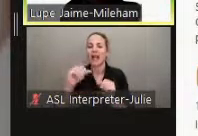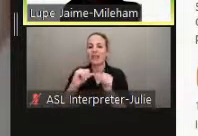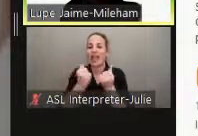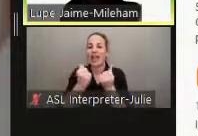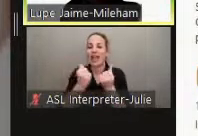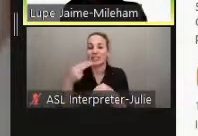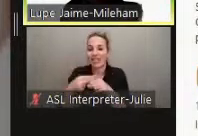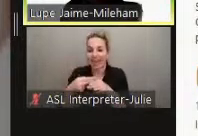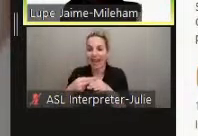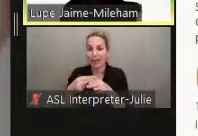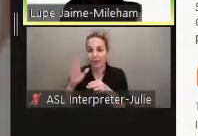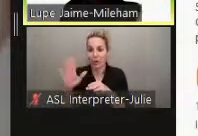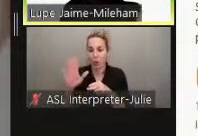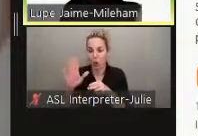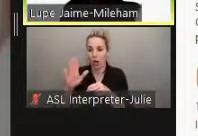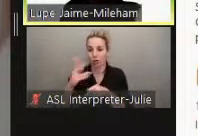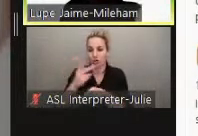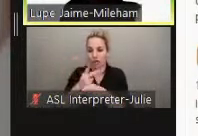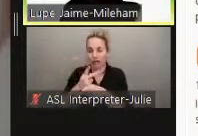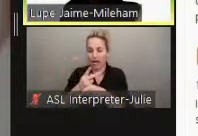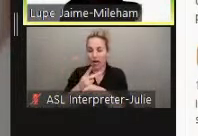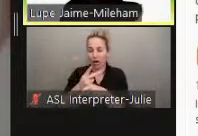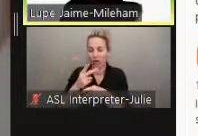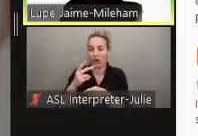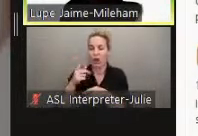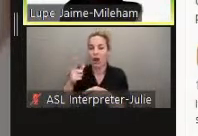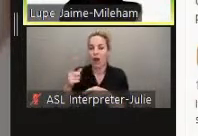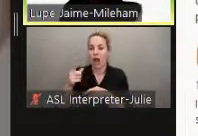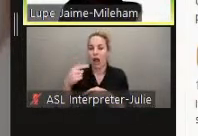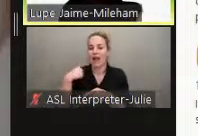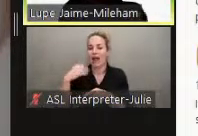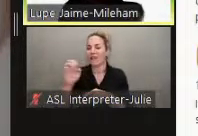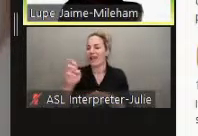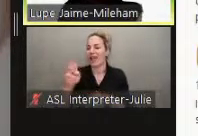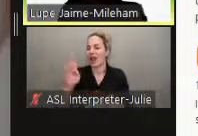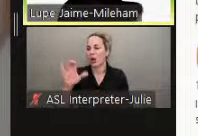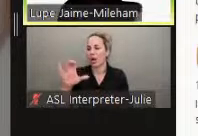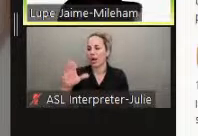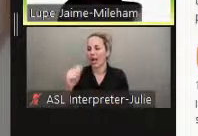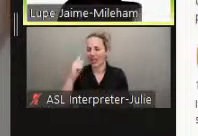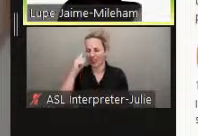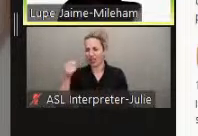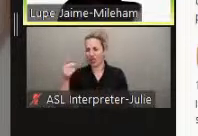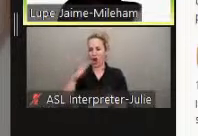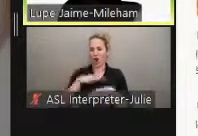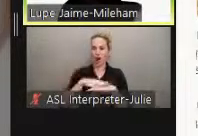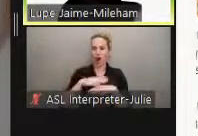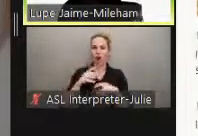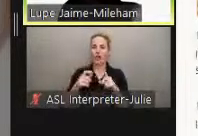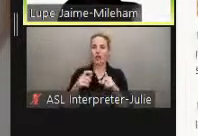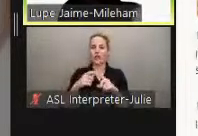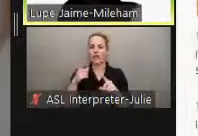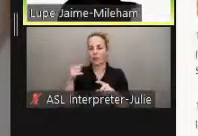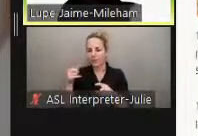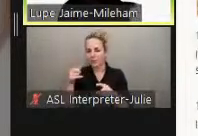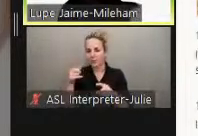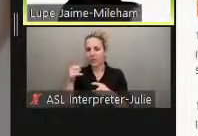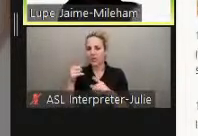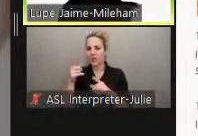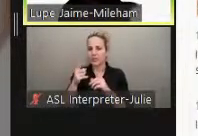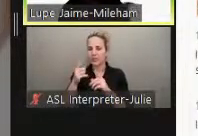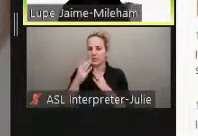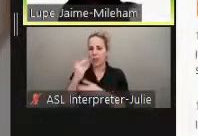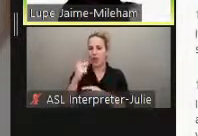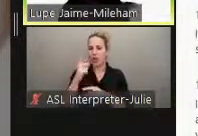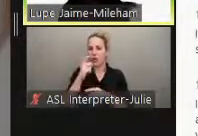name. And then what I'm going to have is Erica, I think you're on, from PQI, or somebody from